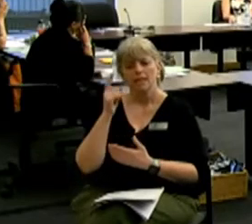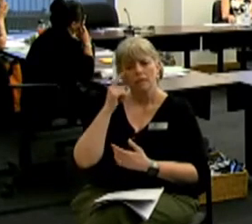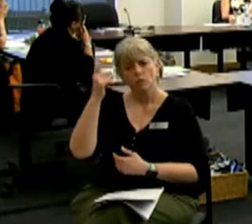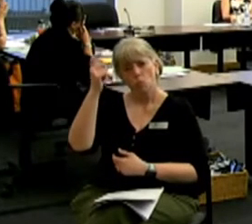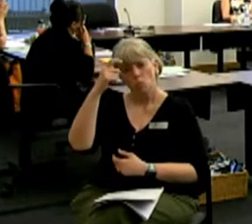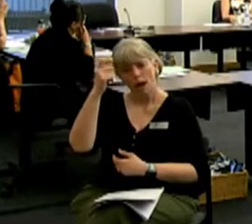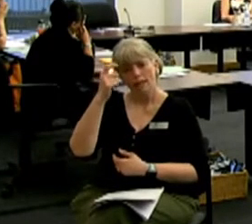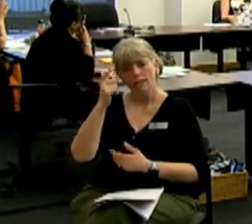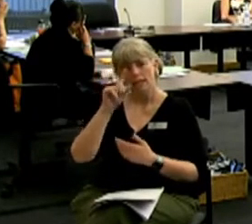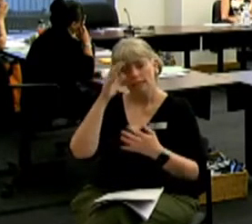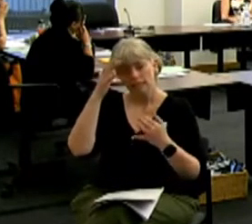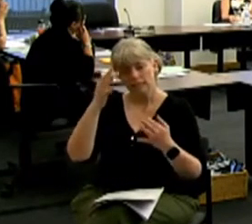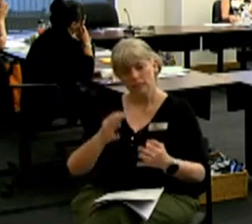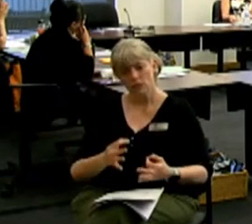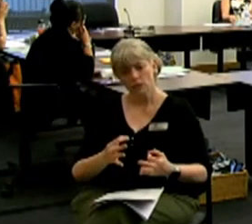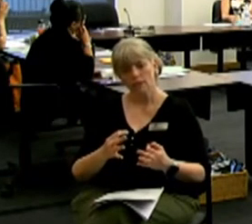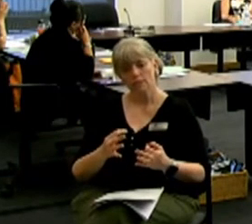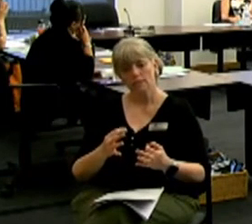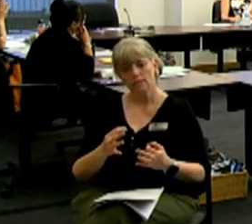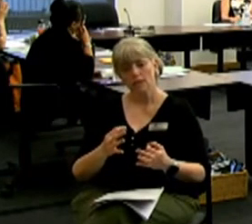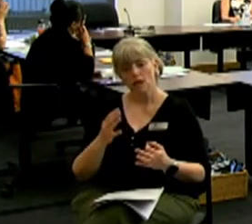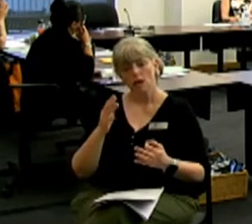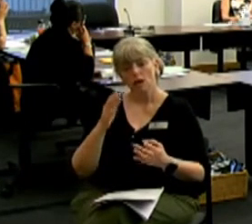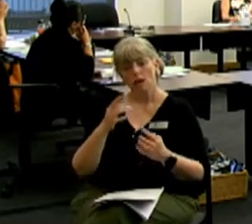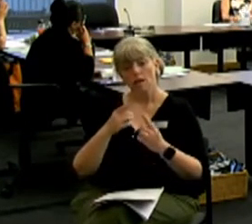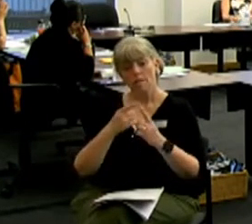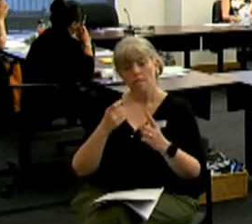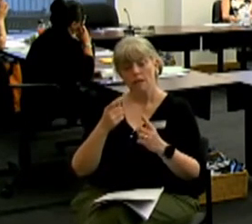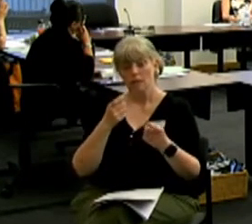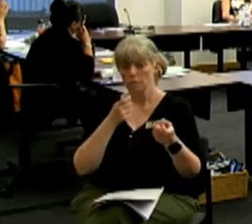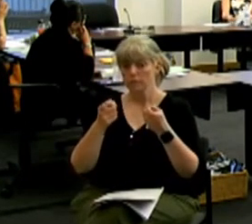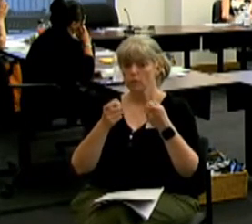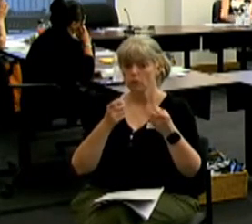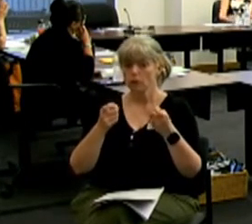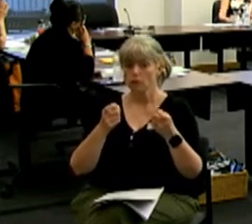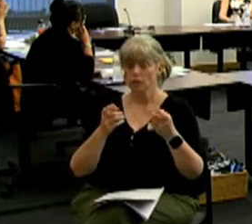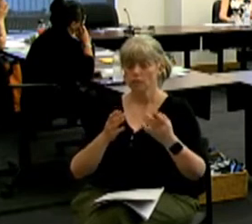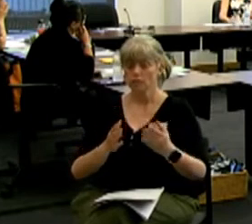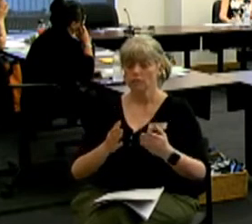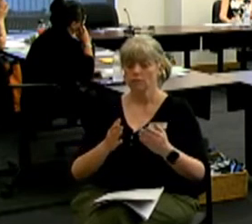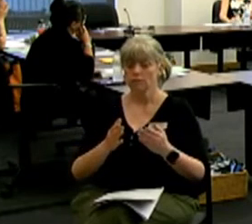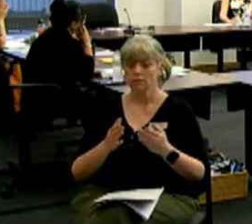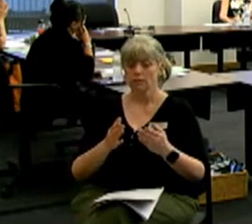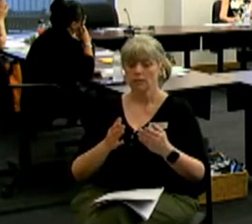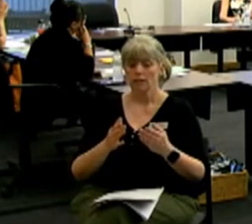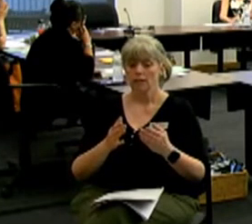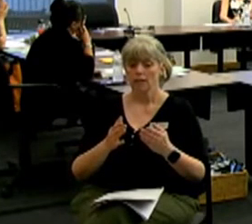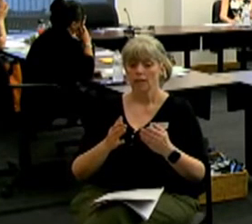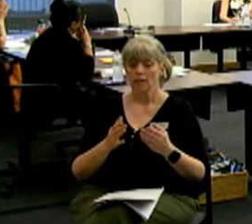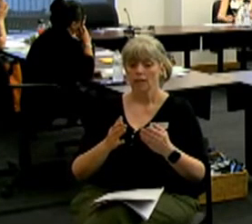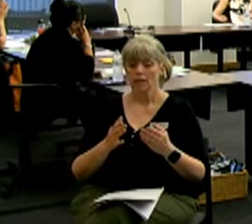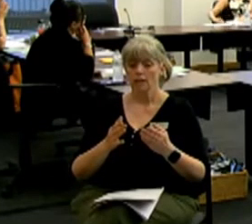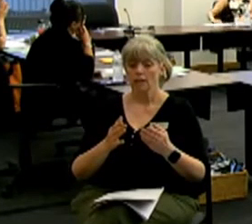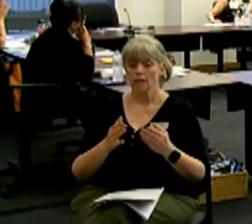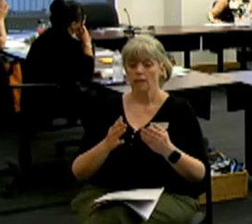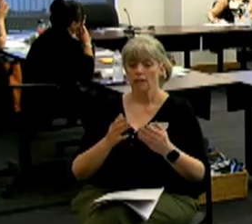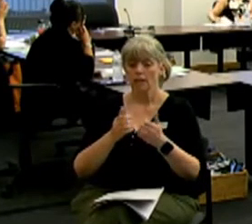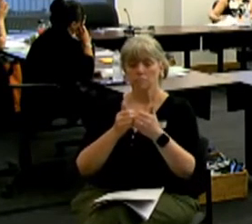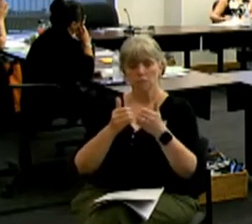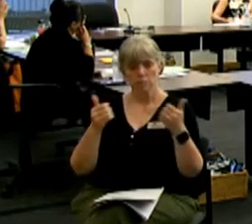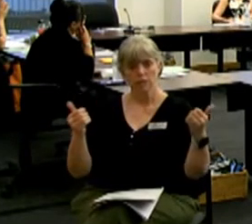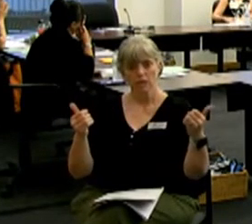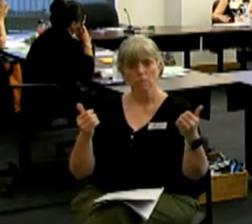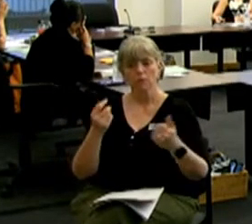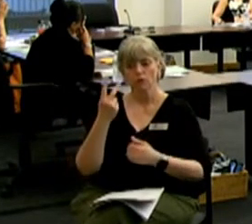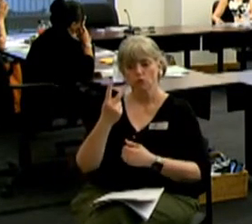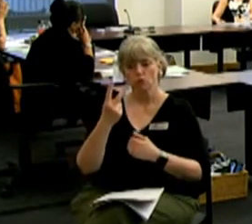wise decision by the administration and through Bob Morris and his committee to split it up